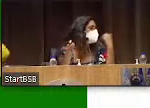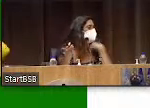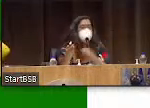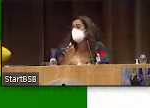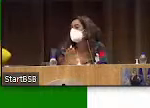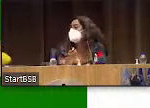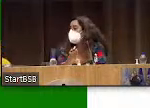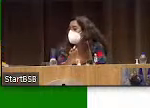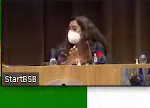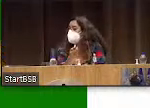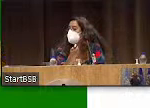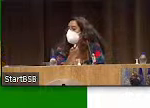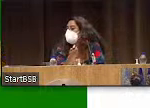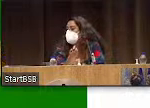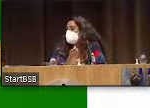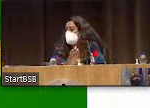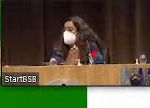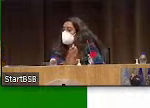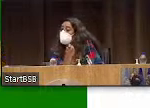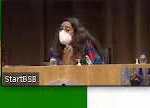was